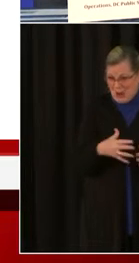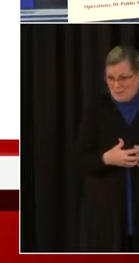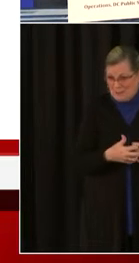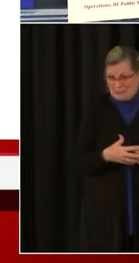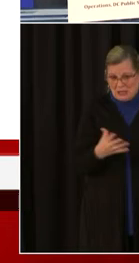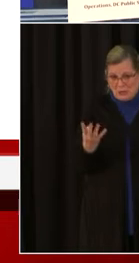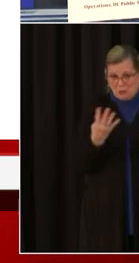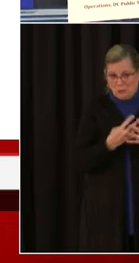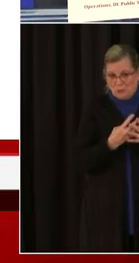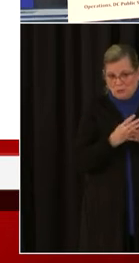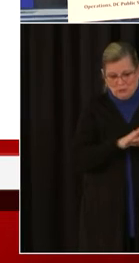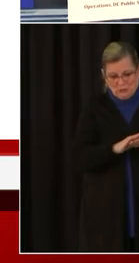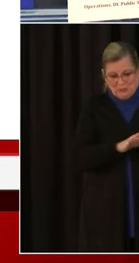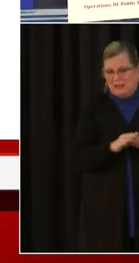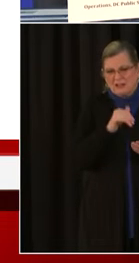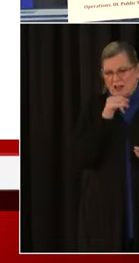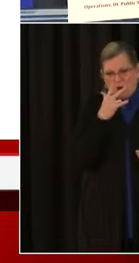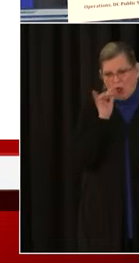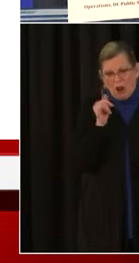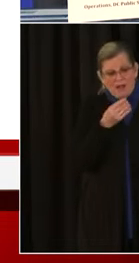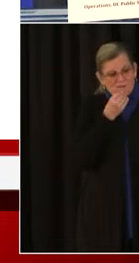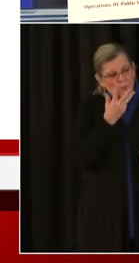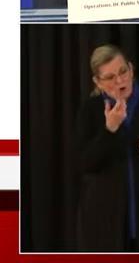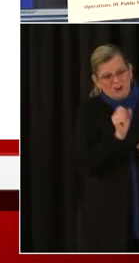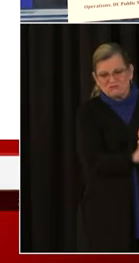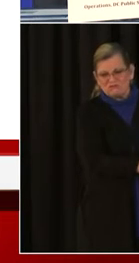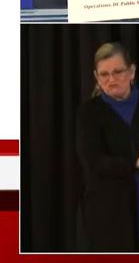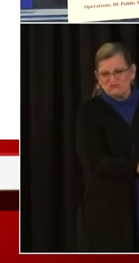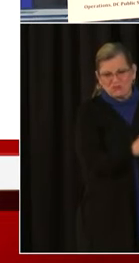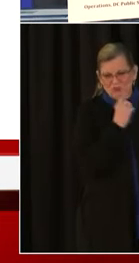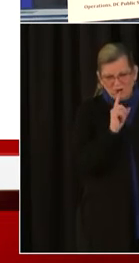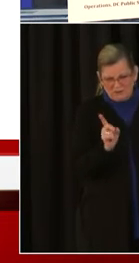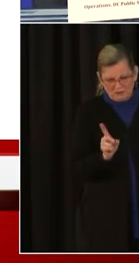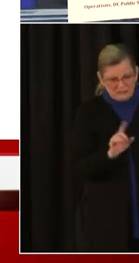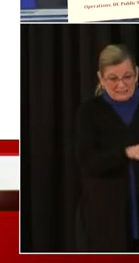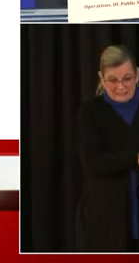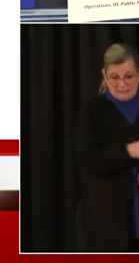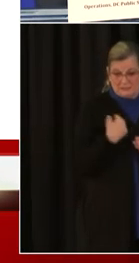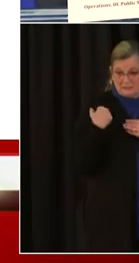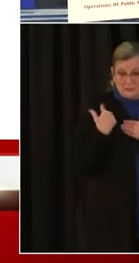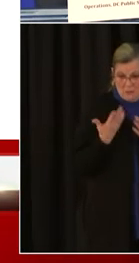our, to make sure our buildings are ready for student return and staff return. Next slide.